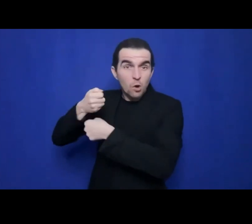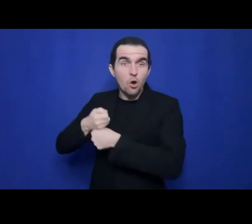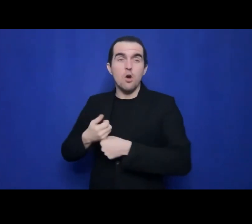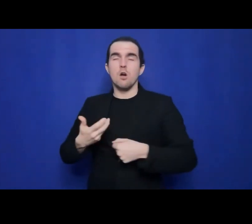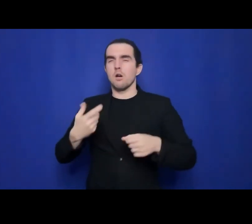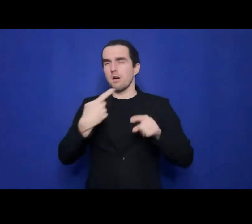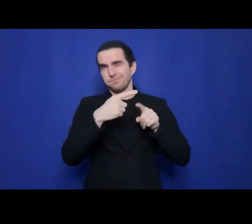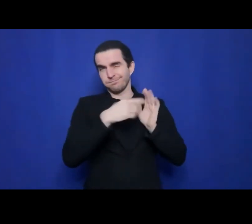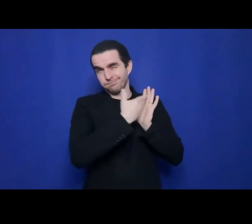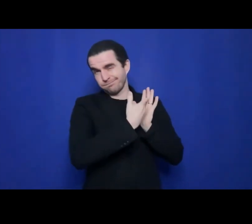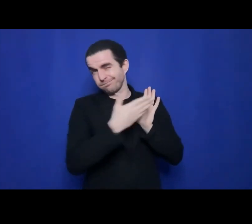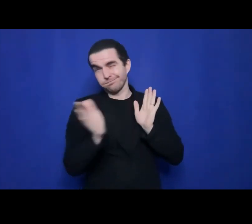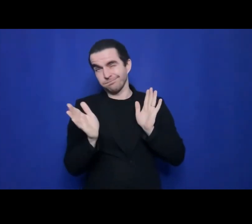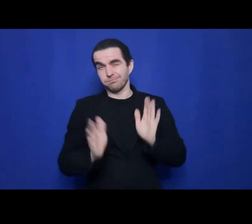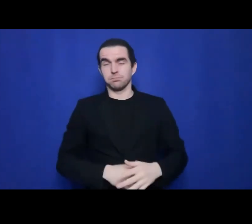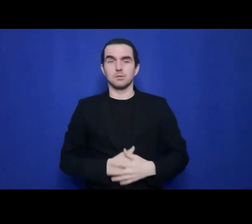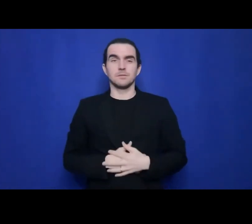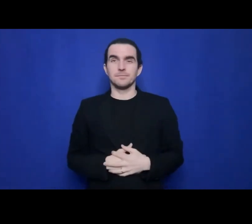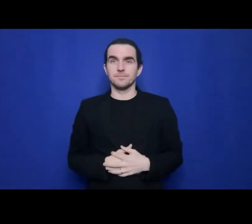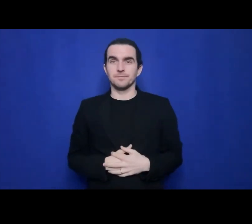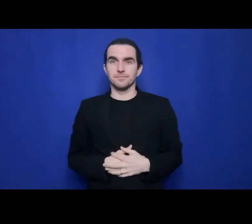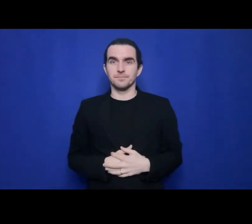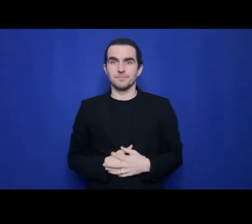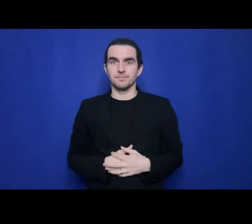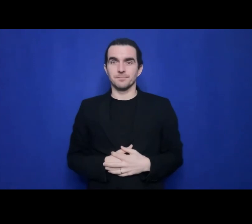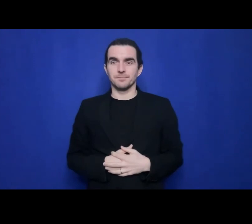Bueno, muchas gracias, Nefertiti.